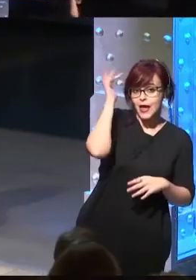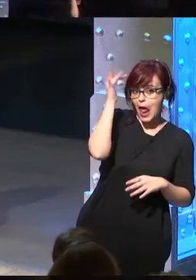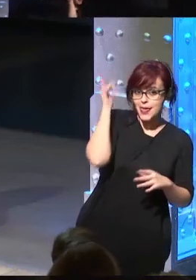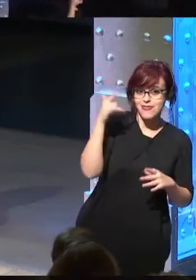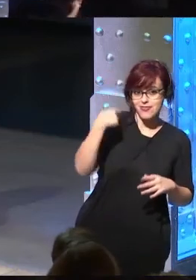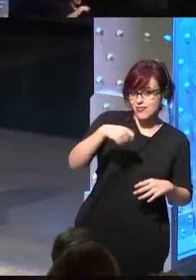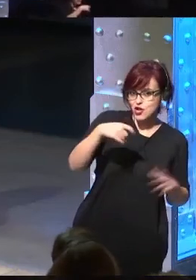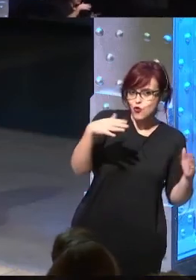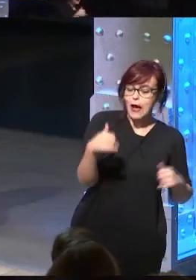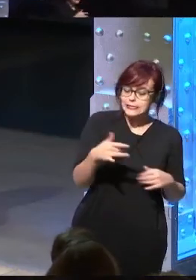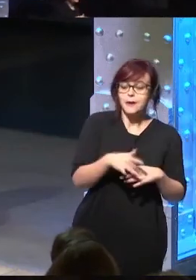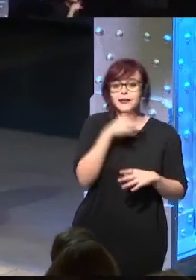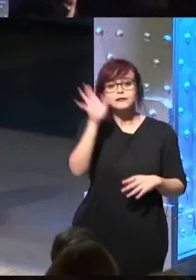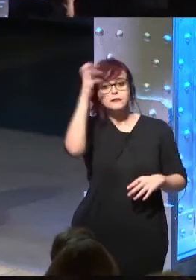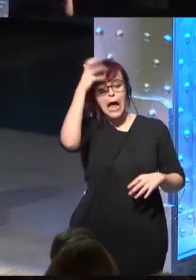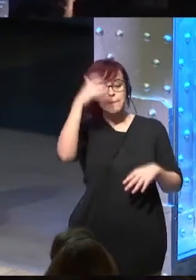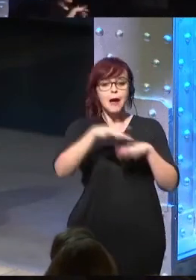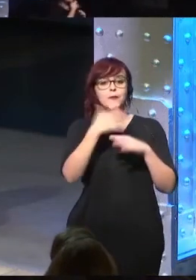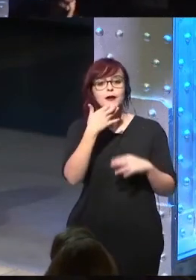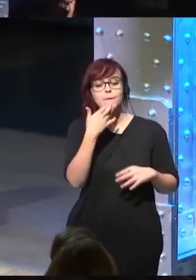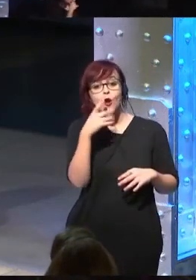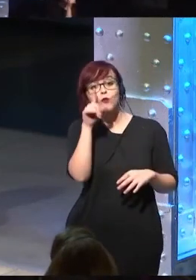and Twitter he